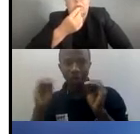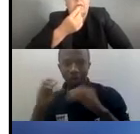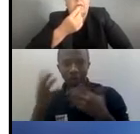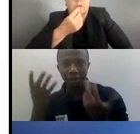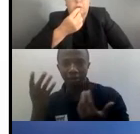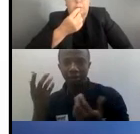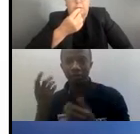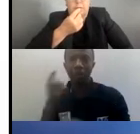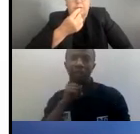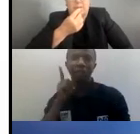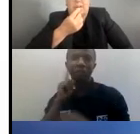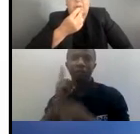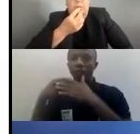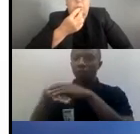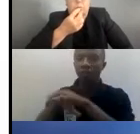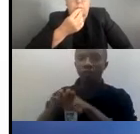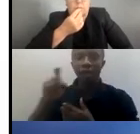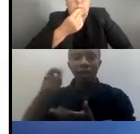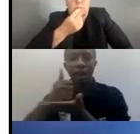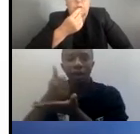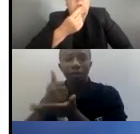to interpreters, none at all.